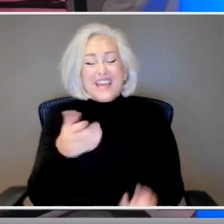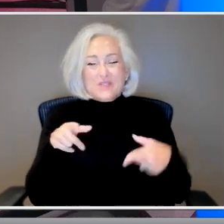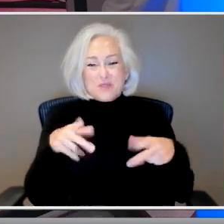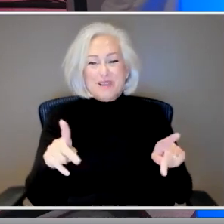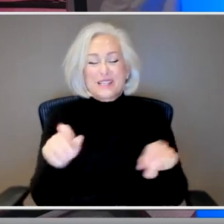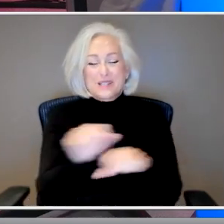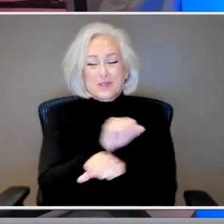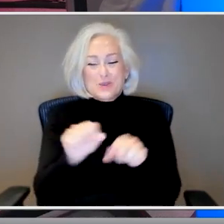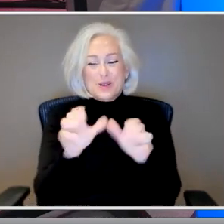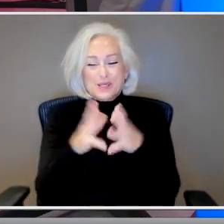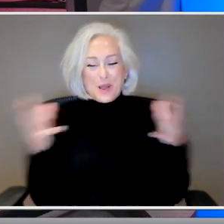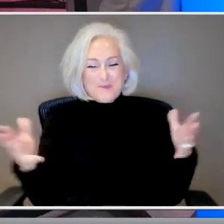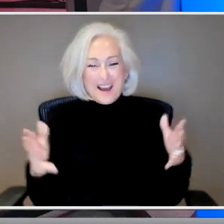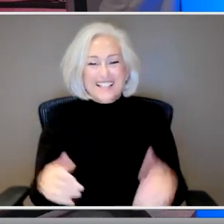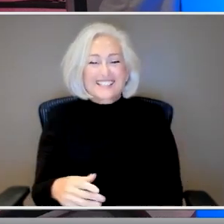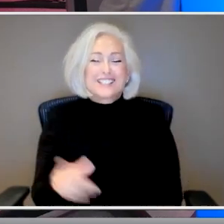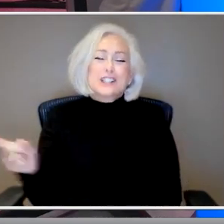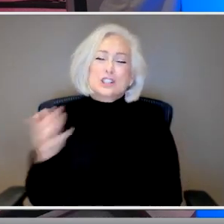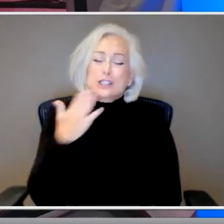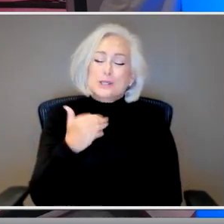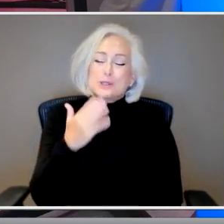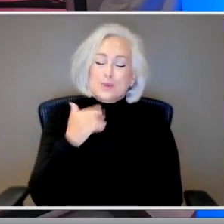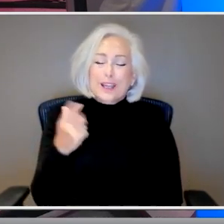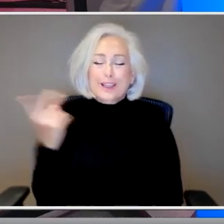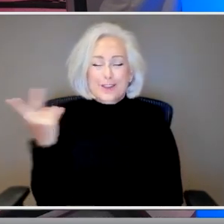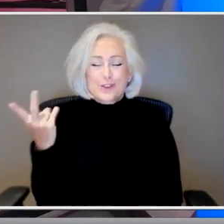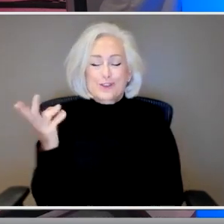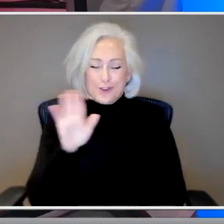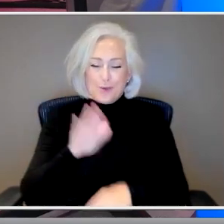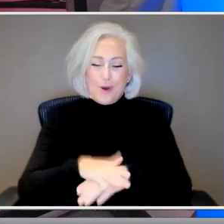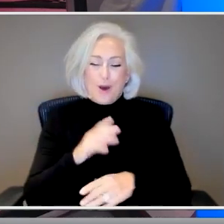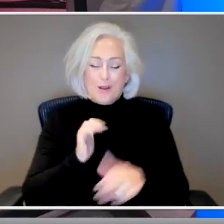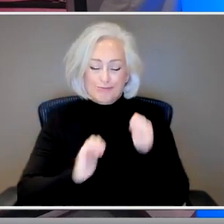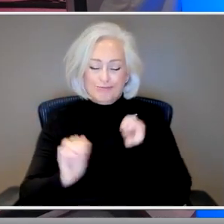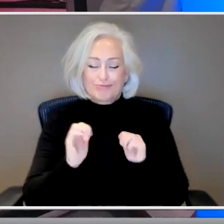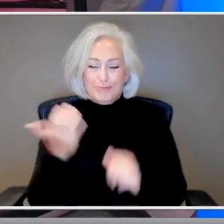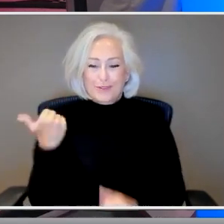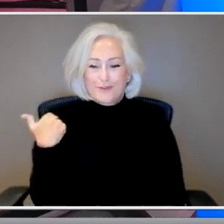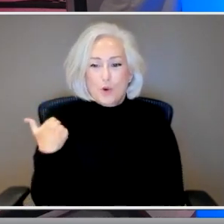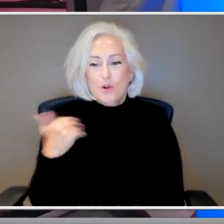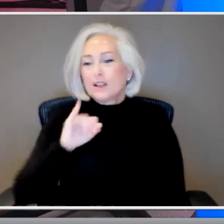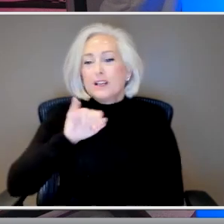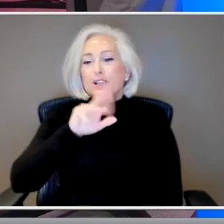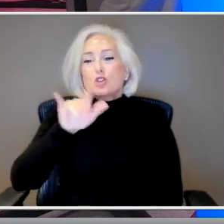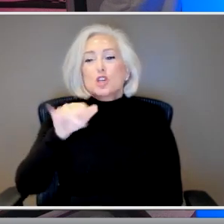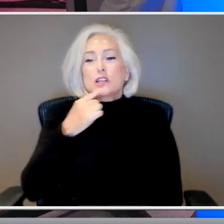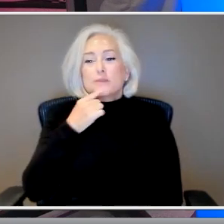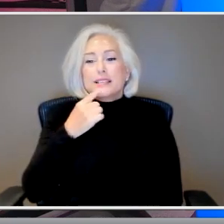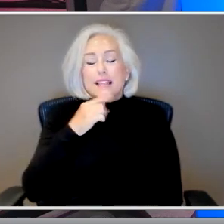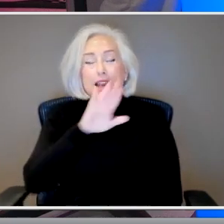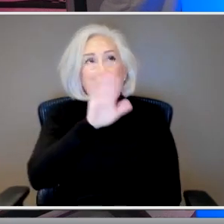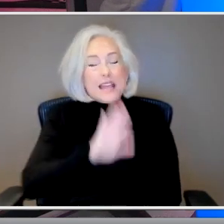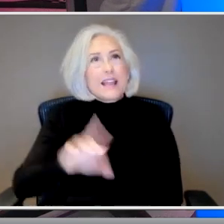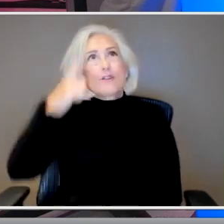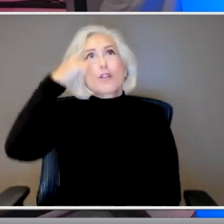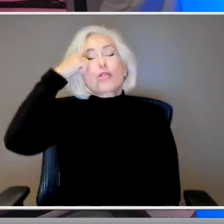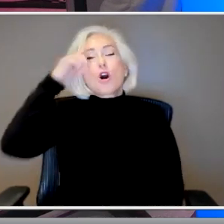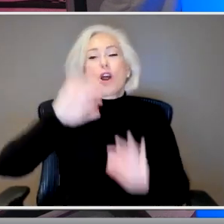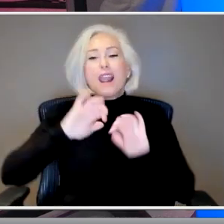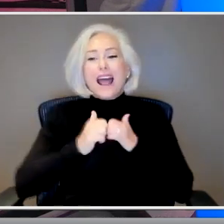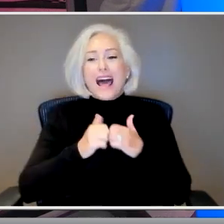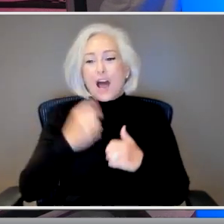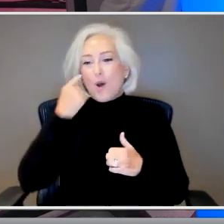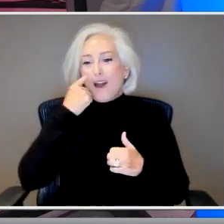on a program before. We love Tori. Jeremy has a question. Jeremy writes, I never really thought about how an eye exam could reveal so many